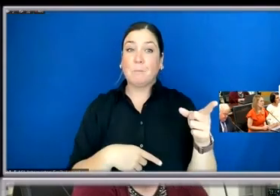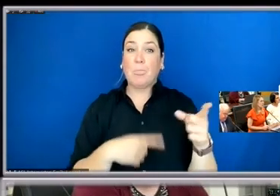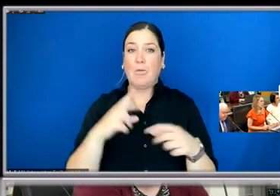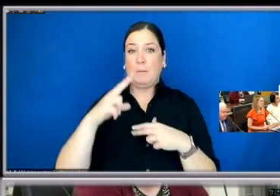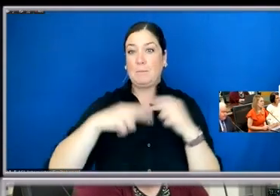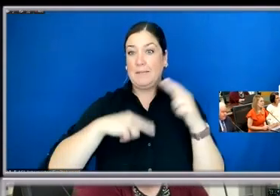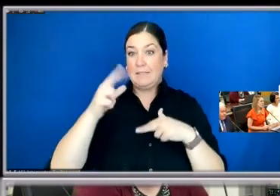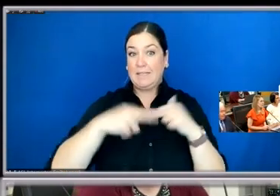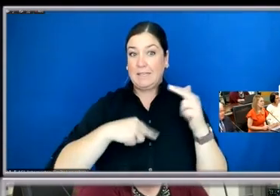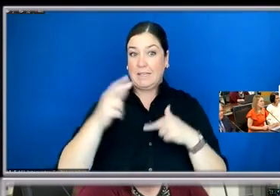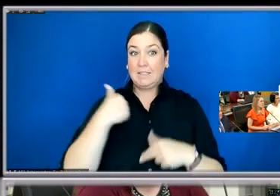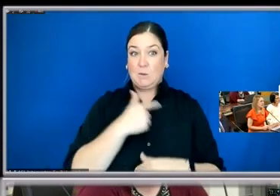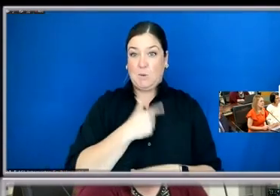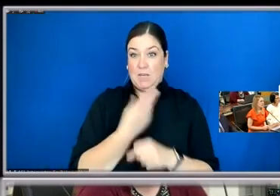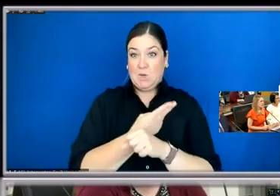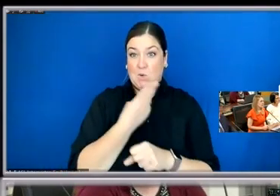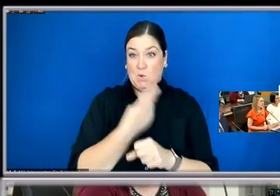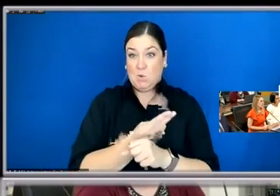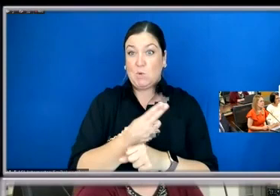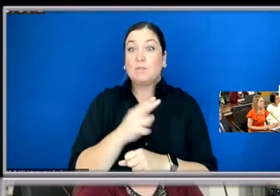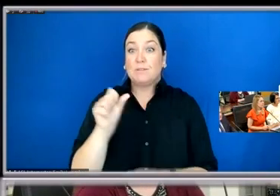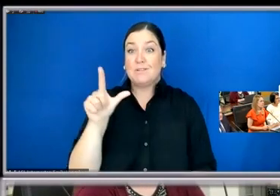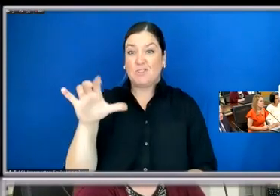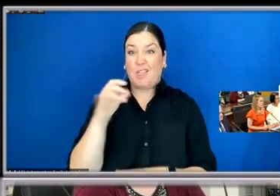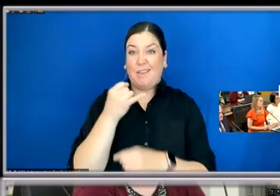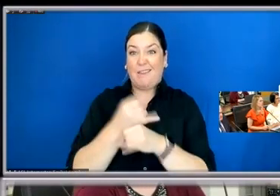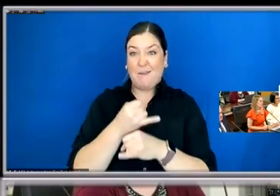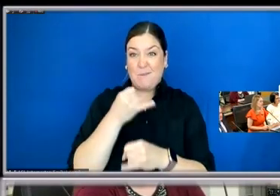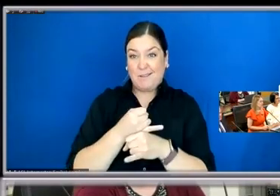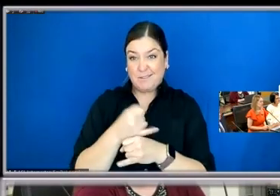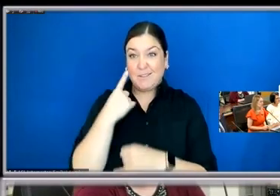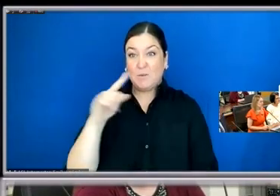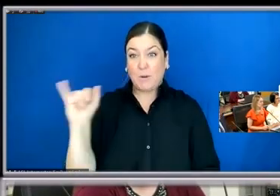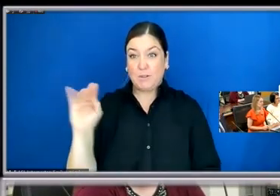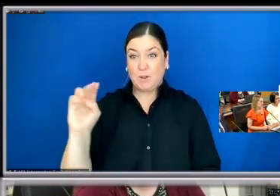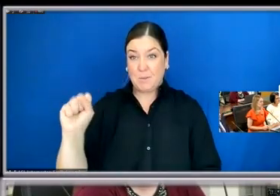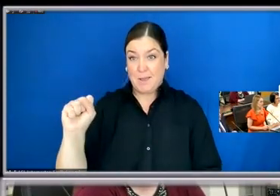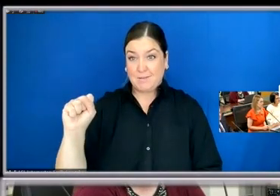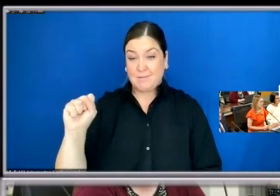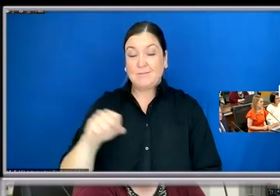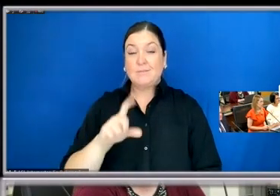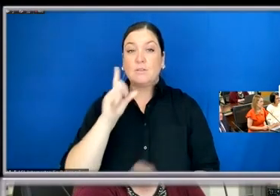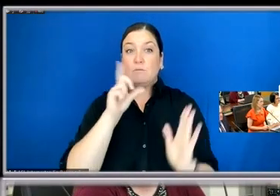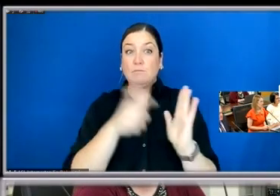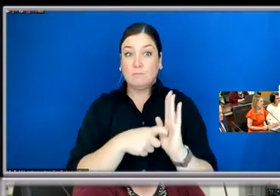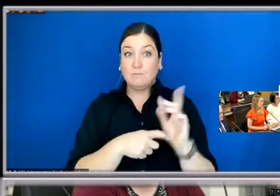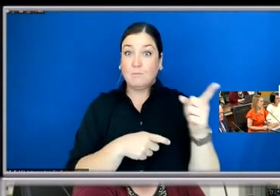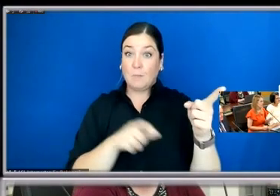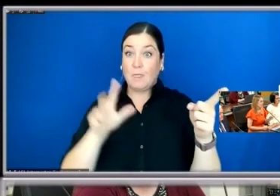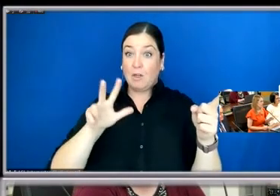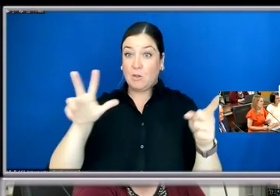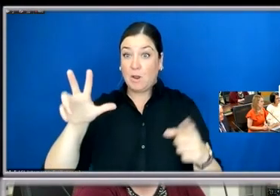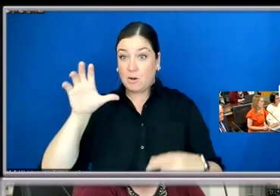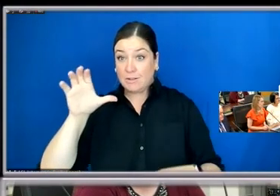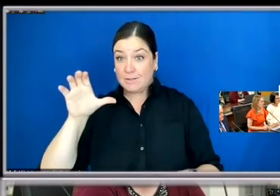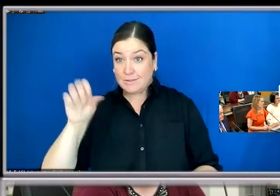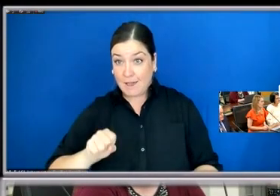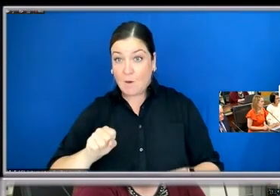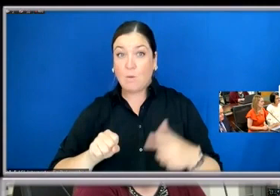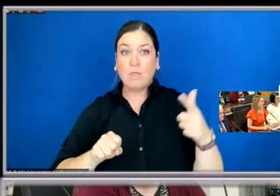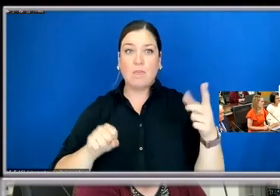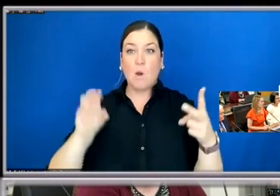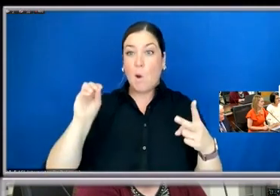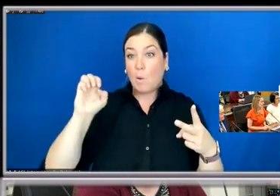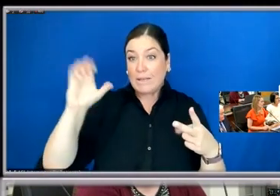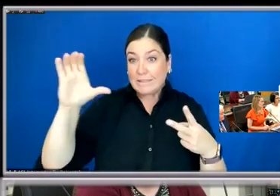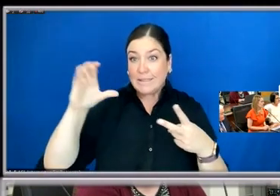that we operate out of on the Salt Lake campus for the Jean Massou School. So you'll recognize the one on 33rd, the OAC. This is that portable we've